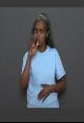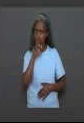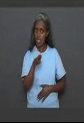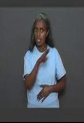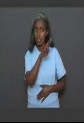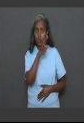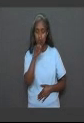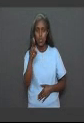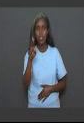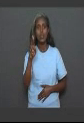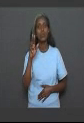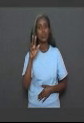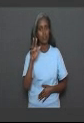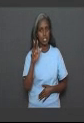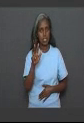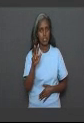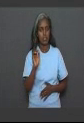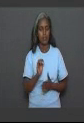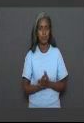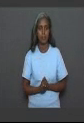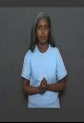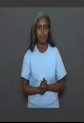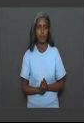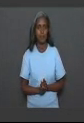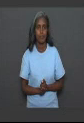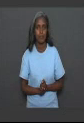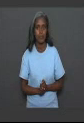is the square root of 3.